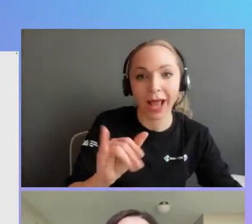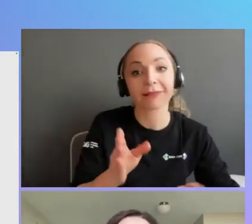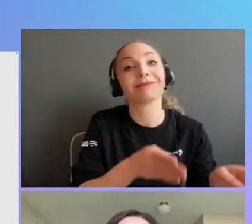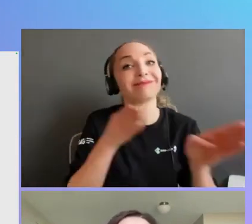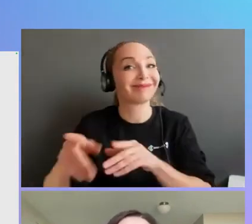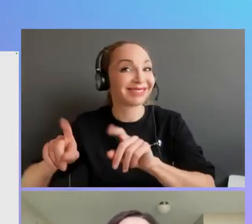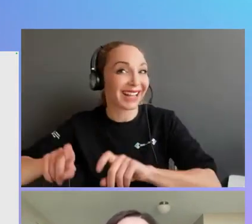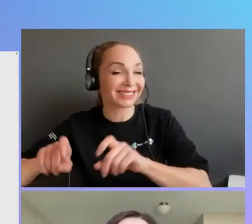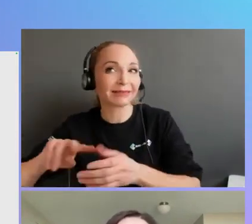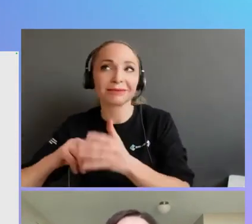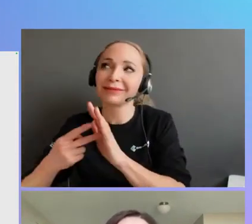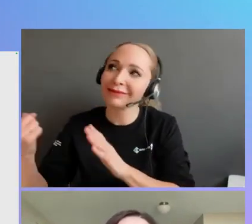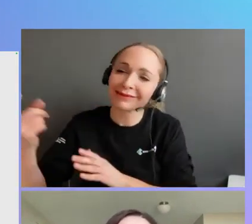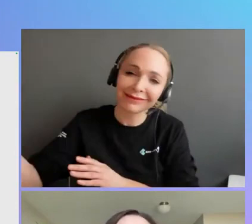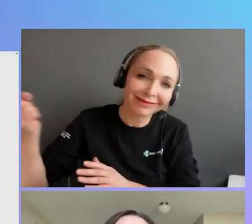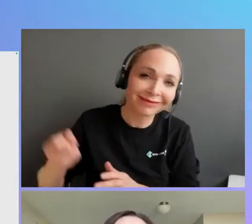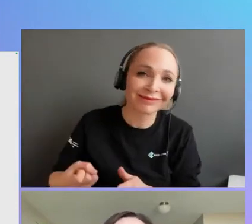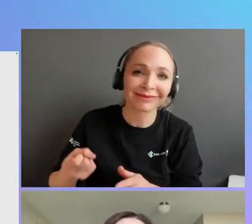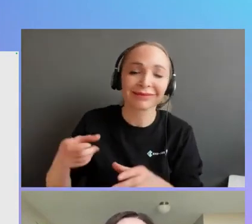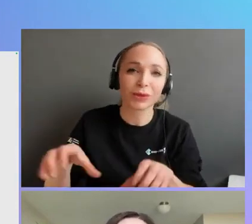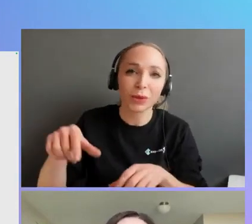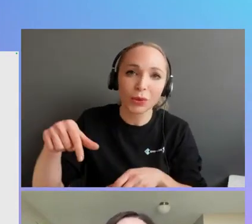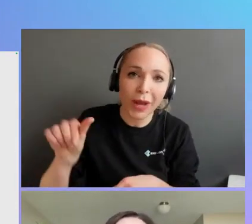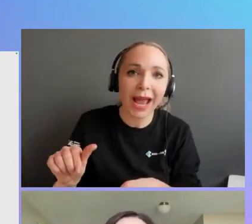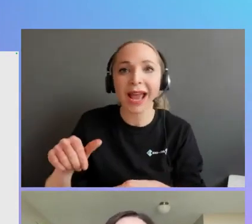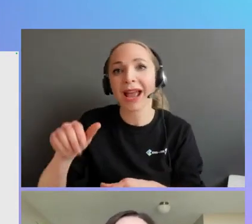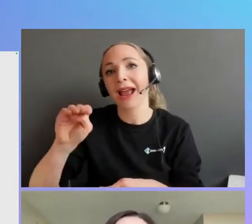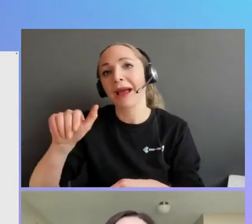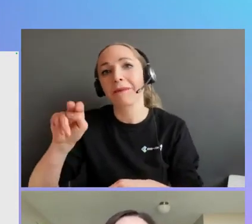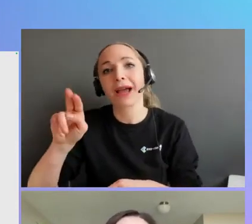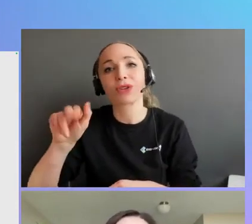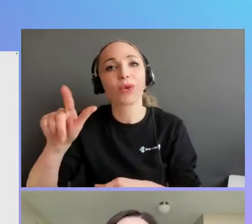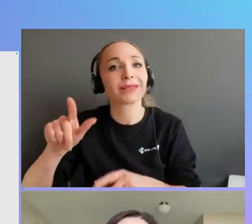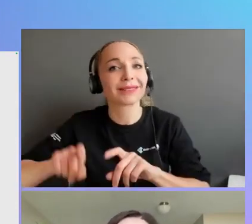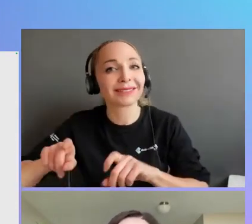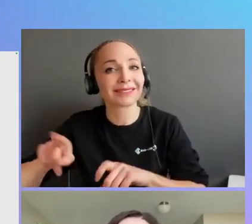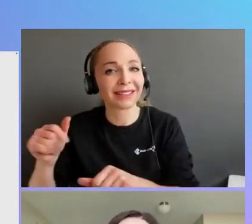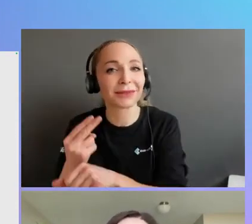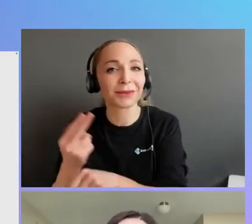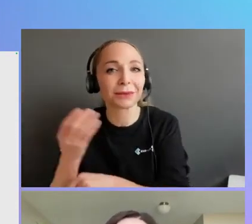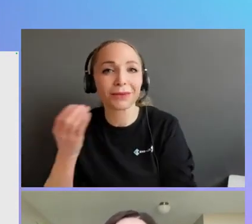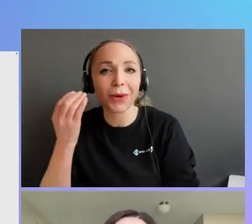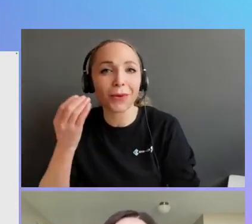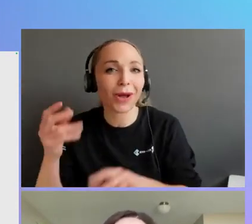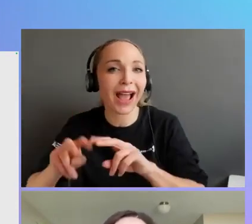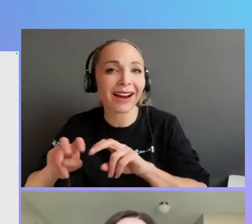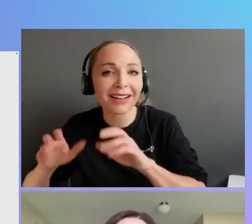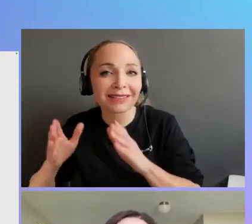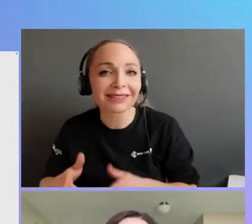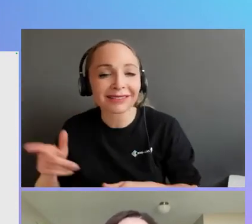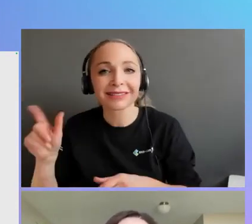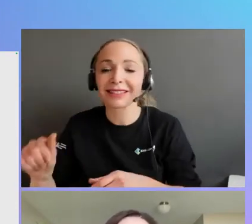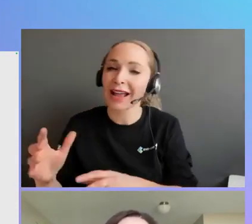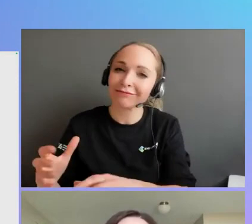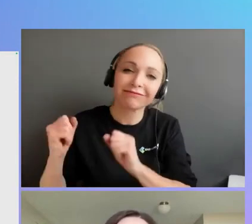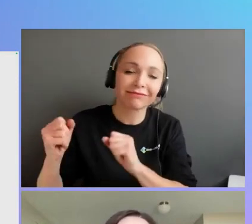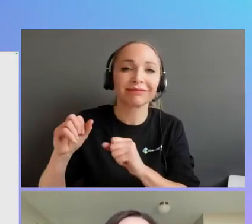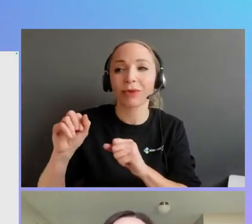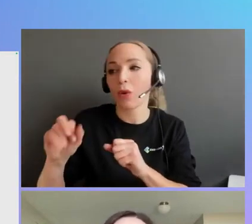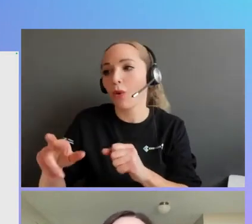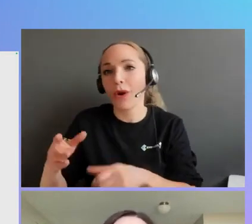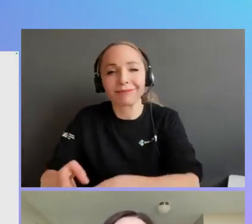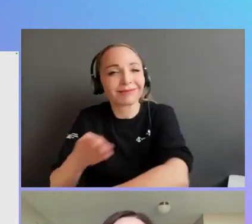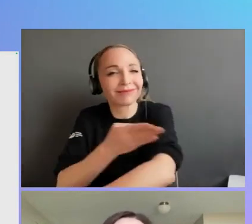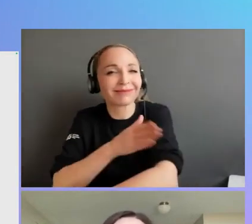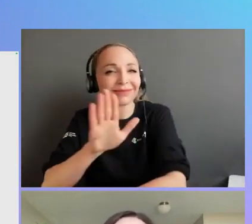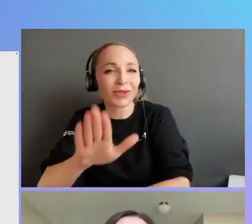do some QA or some manual testing, that's a great place to use the mobile analyzer to really speed up and enhance any accessibility testing that's happening,